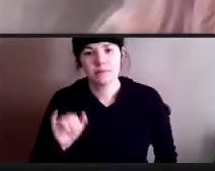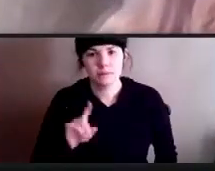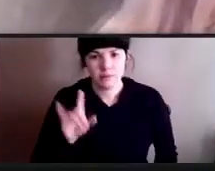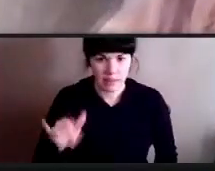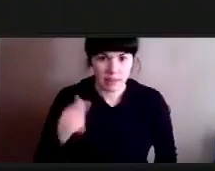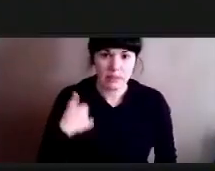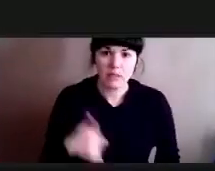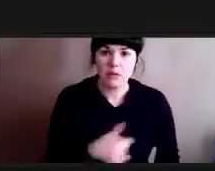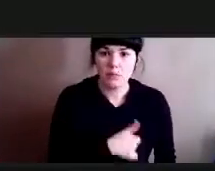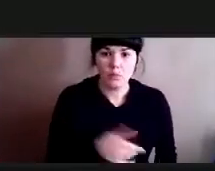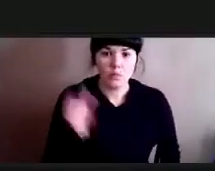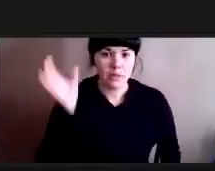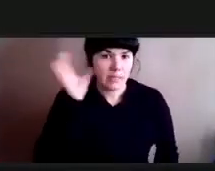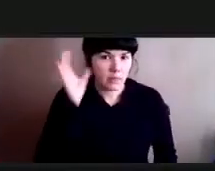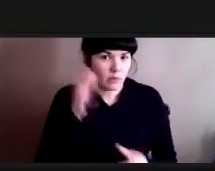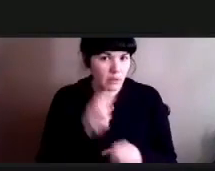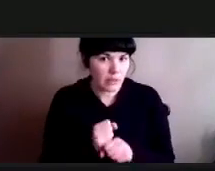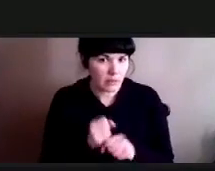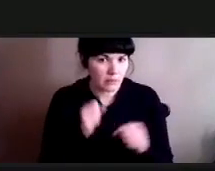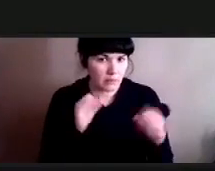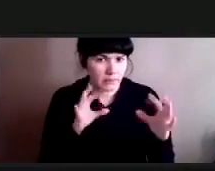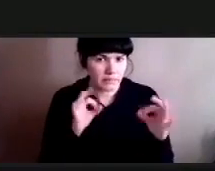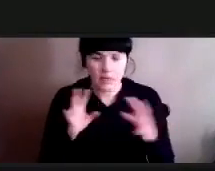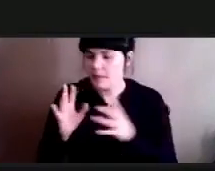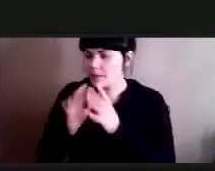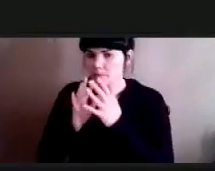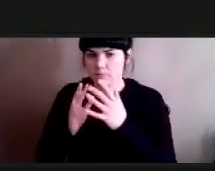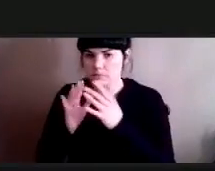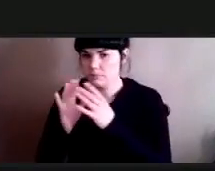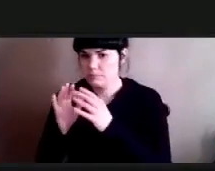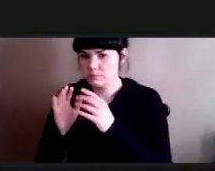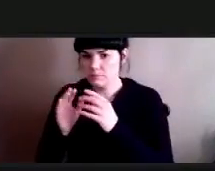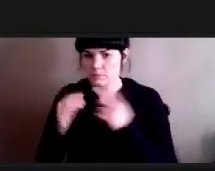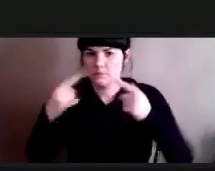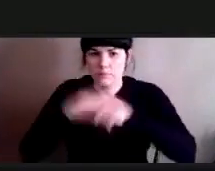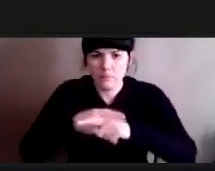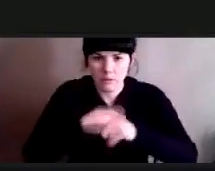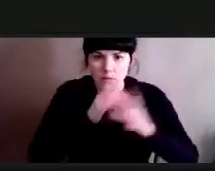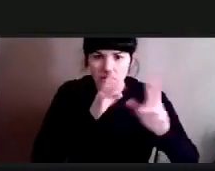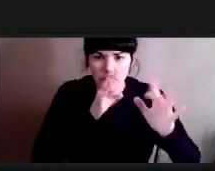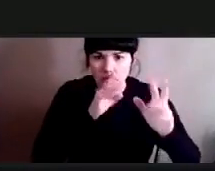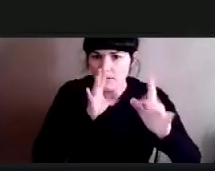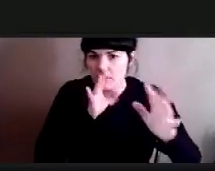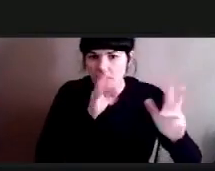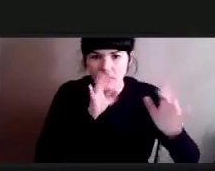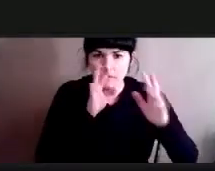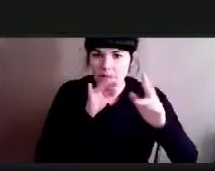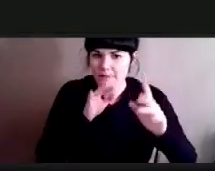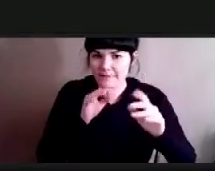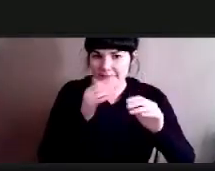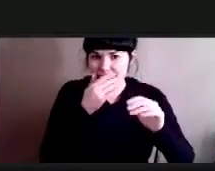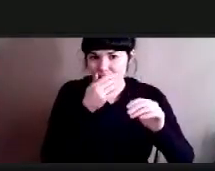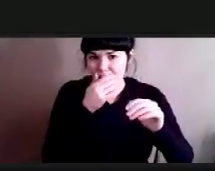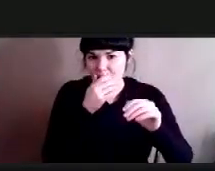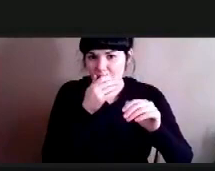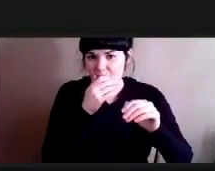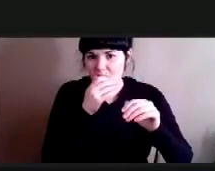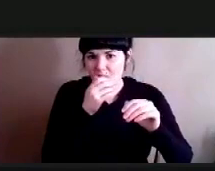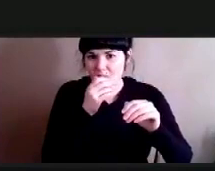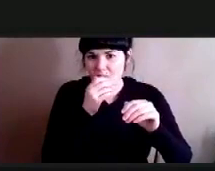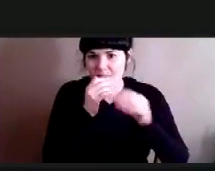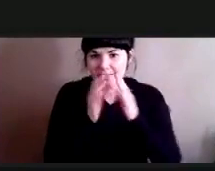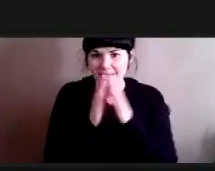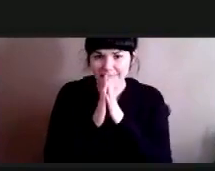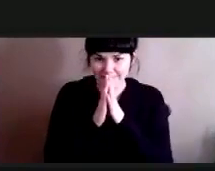input from our kids. Are you? What they're thinking. Join the meeting now? No, I just didn't get confirmation back that the updates